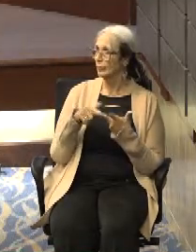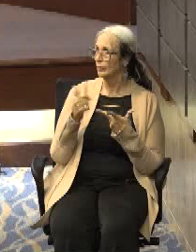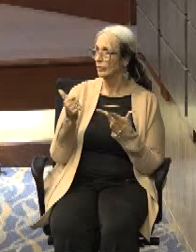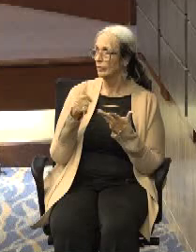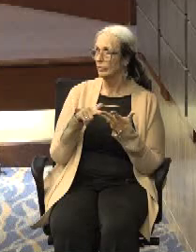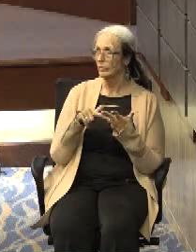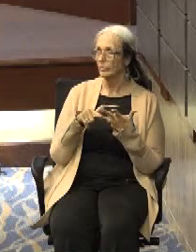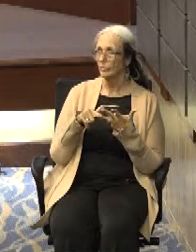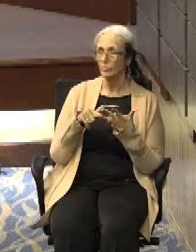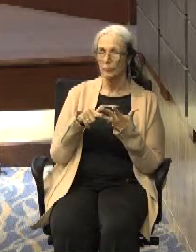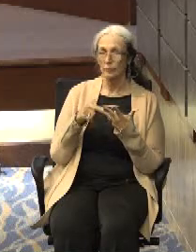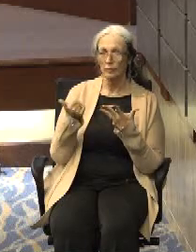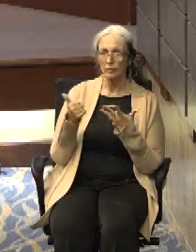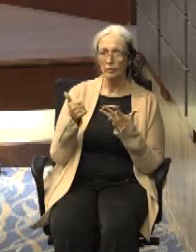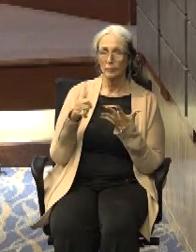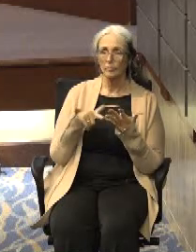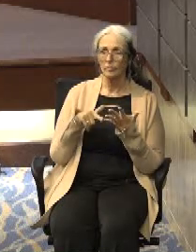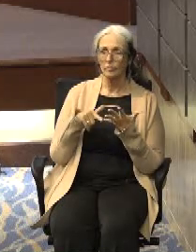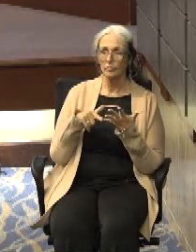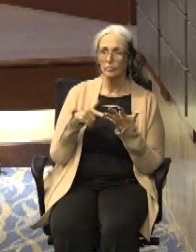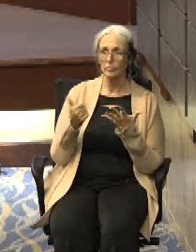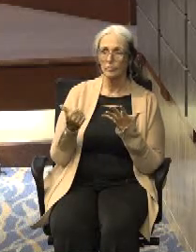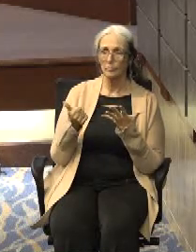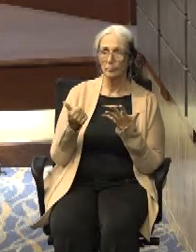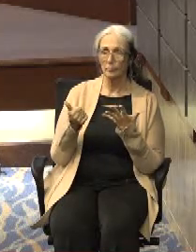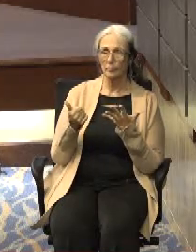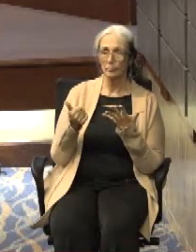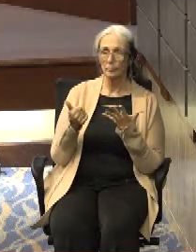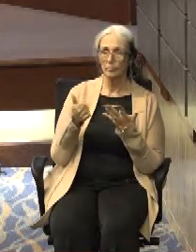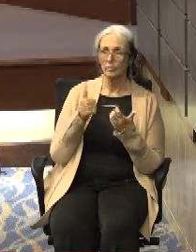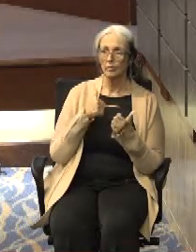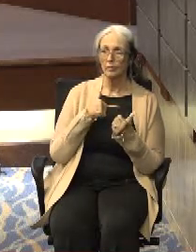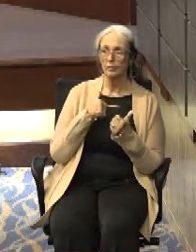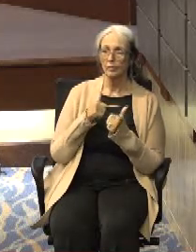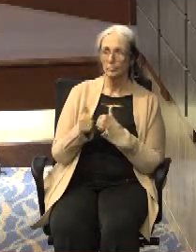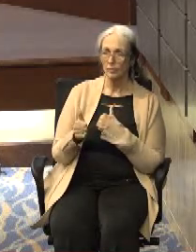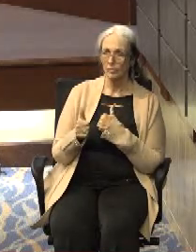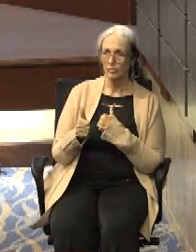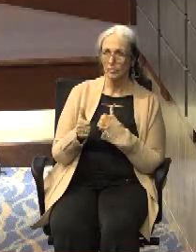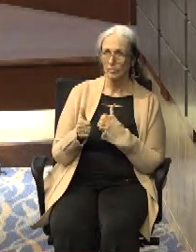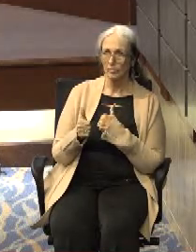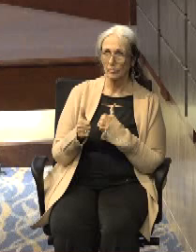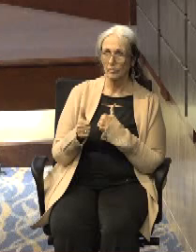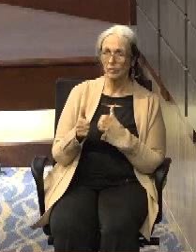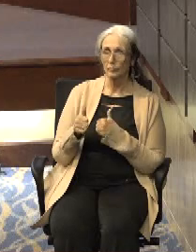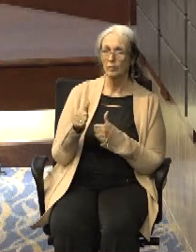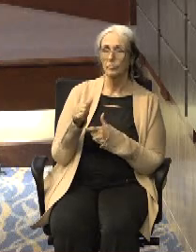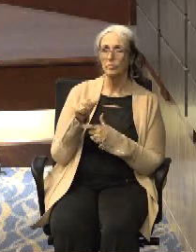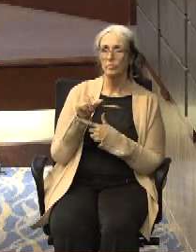Holmes? Aye. Ewing? Yes. Meek? Yes. That motion carries. And we'll move to ordinance